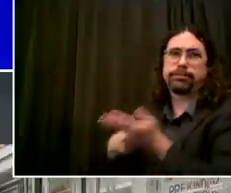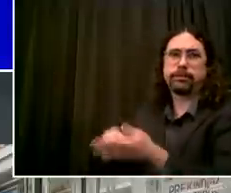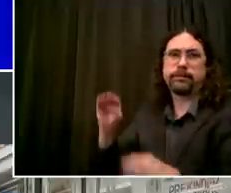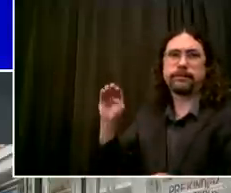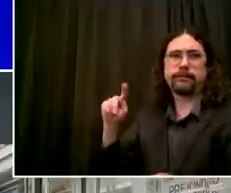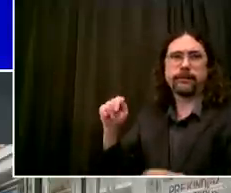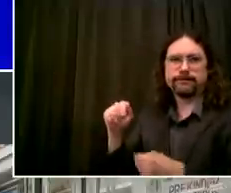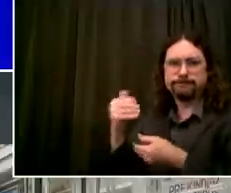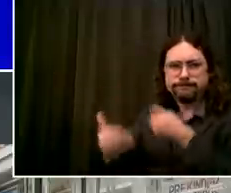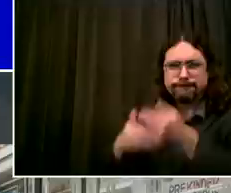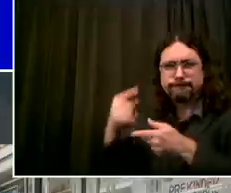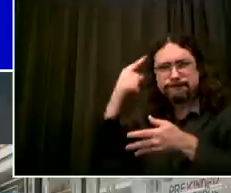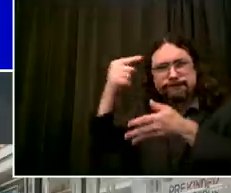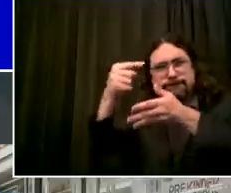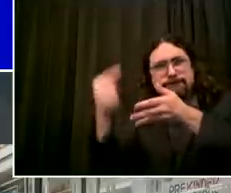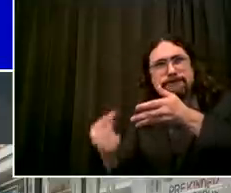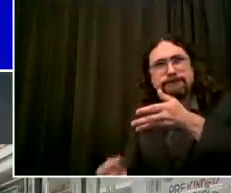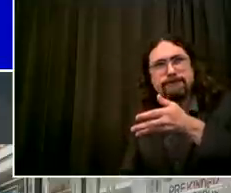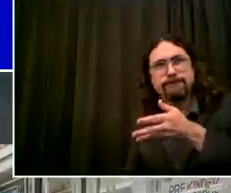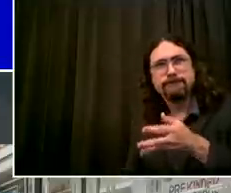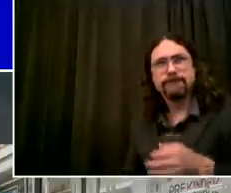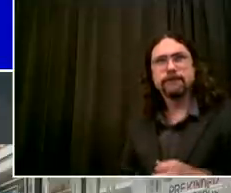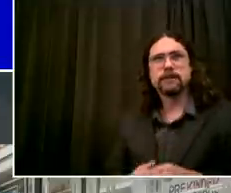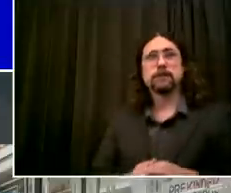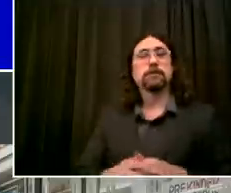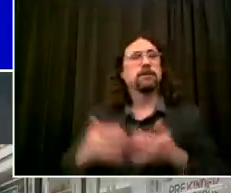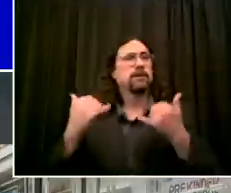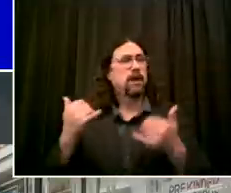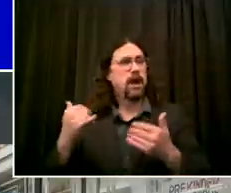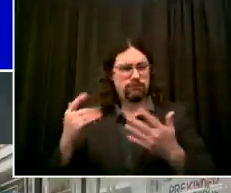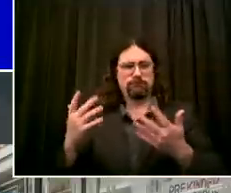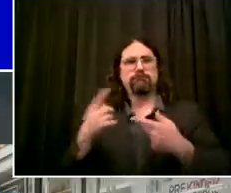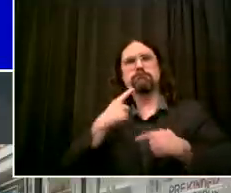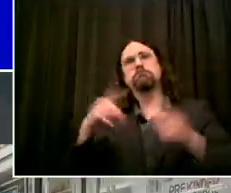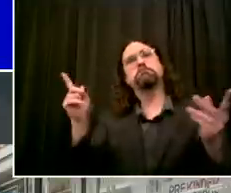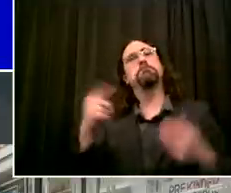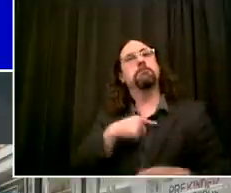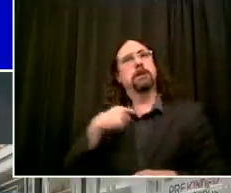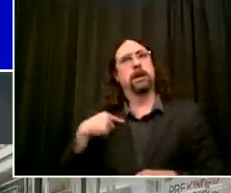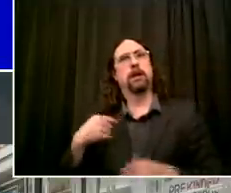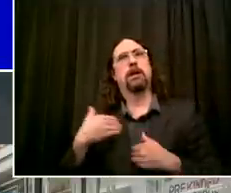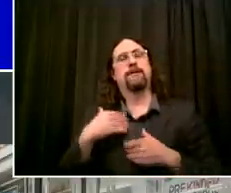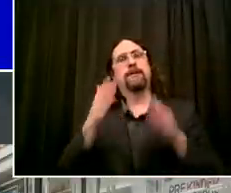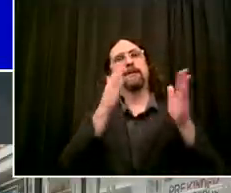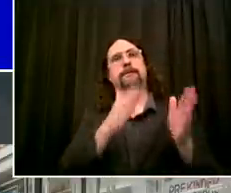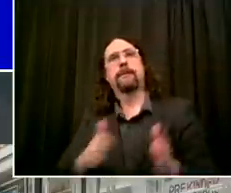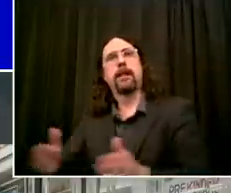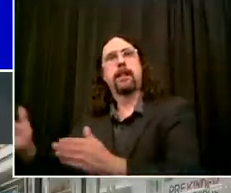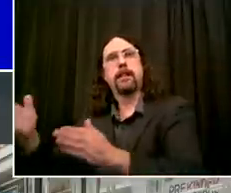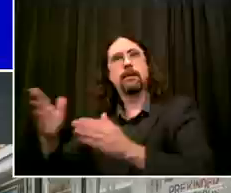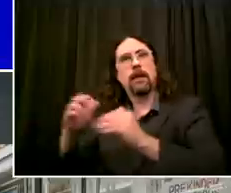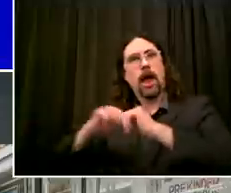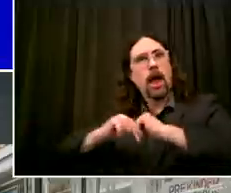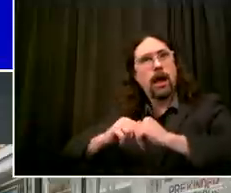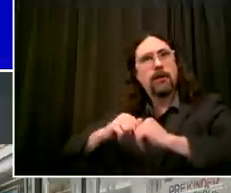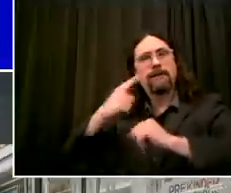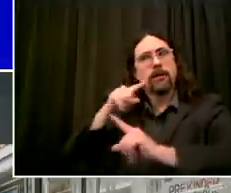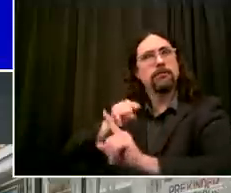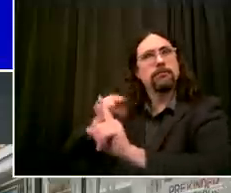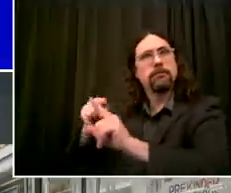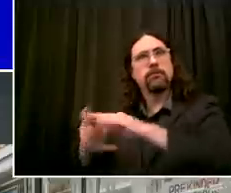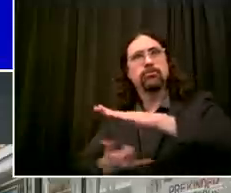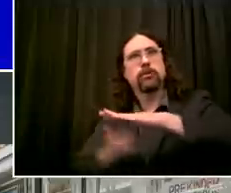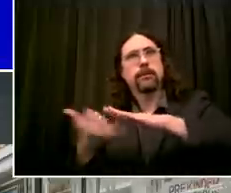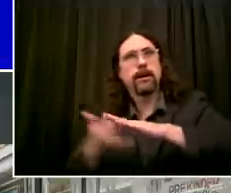help us come back safely in terms of our subways and buses. And I know the MTA also released a plan that showed, I think, some very real